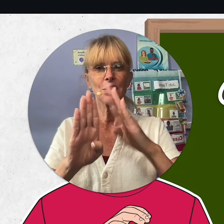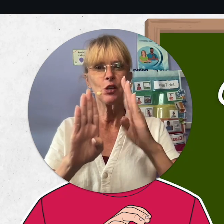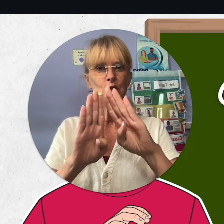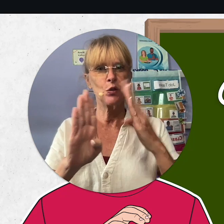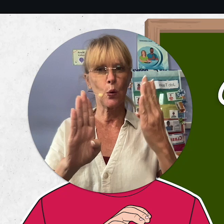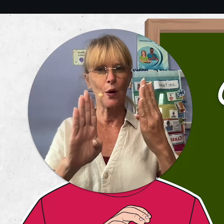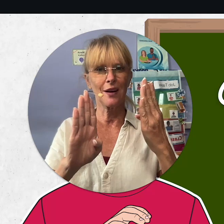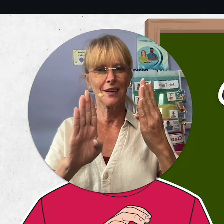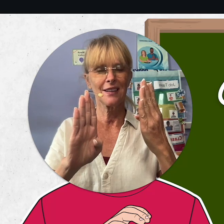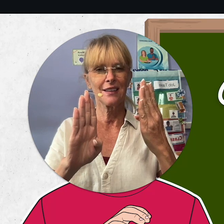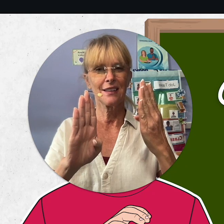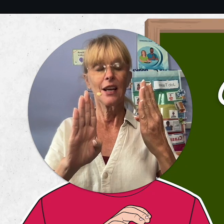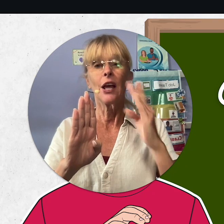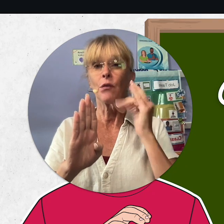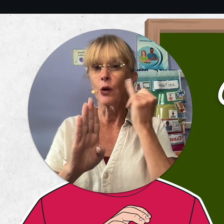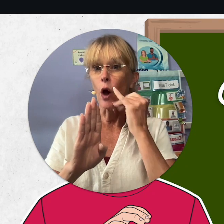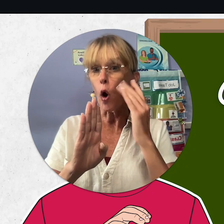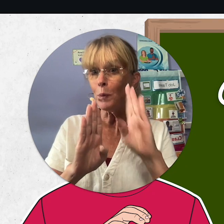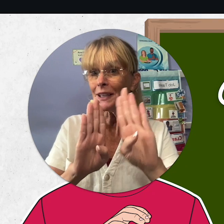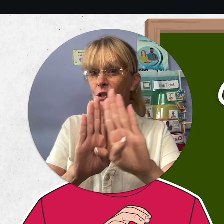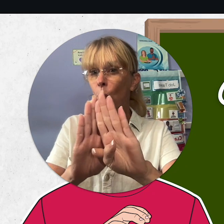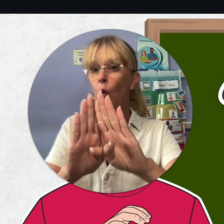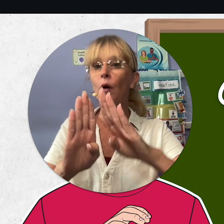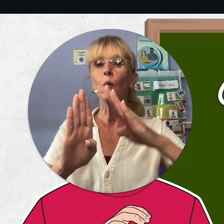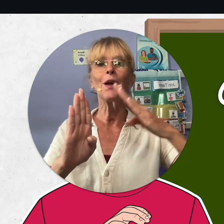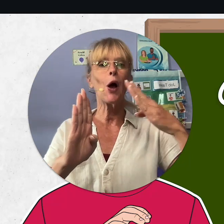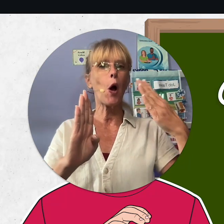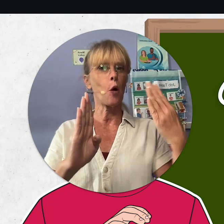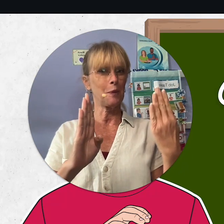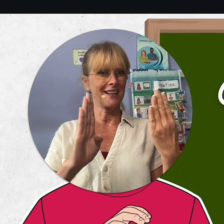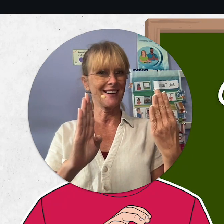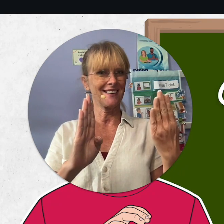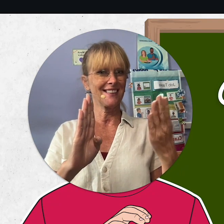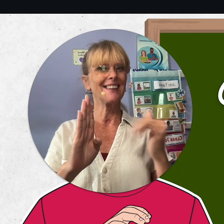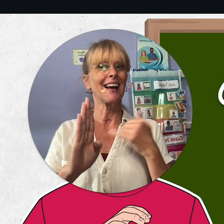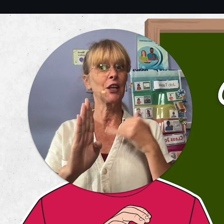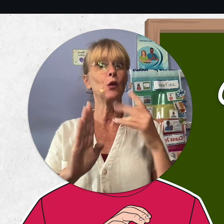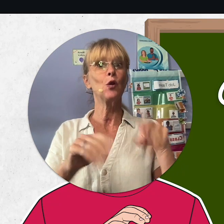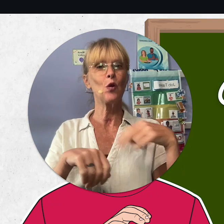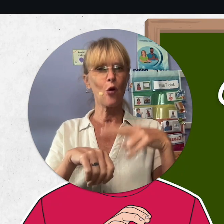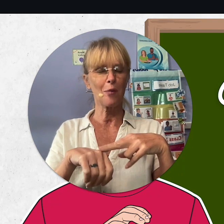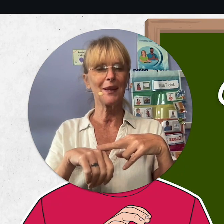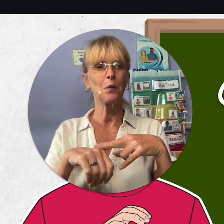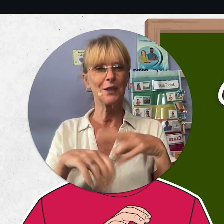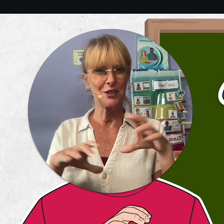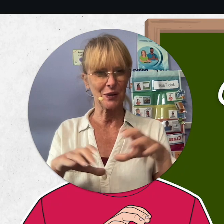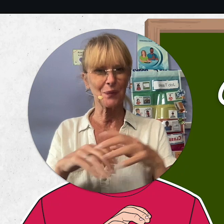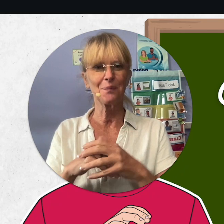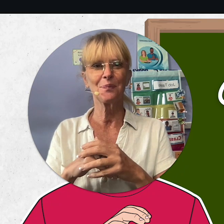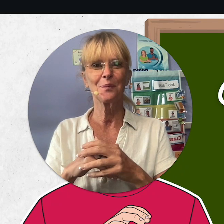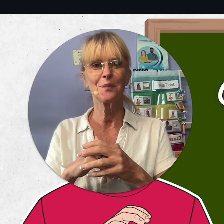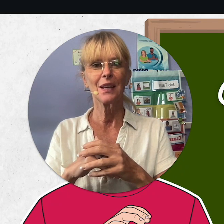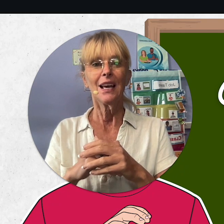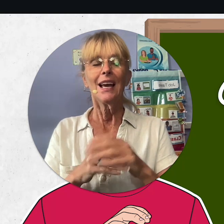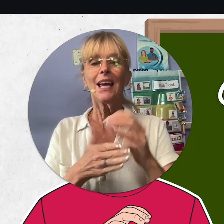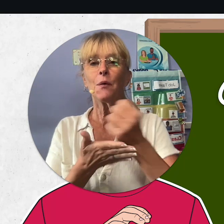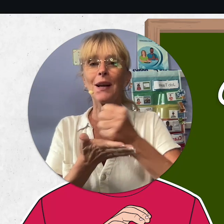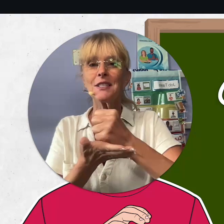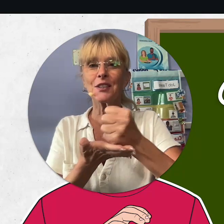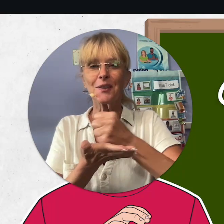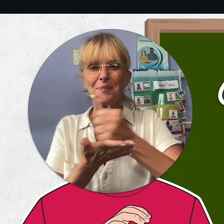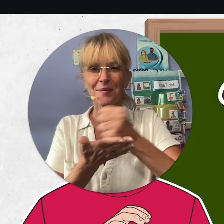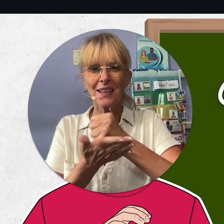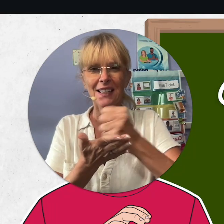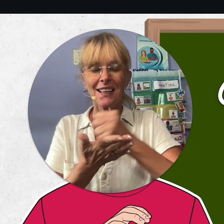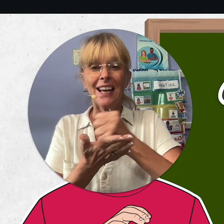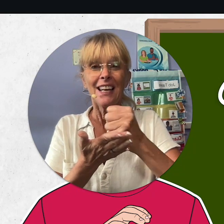times, door. If we open the door, we open it like you normally would do.